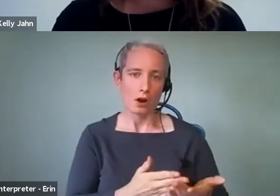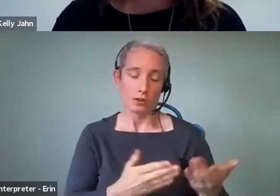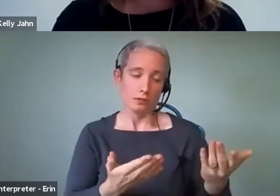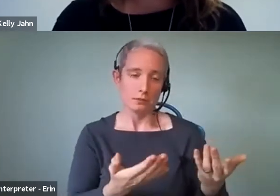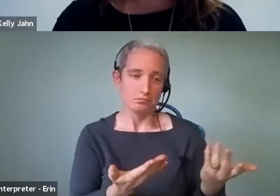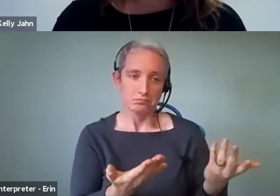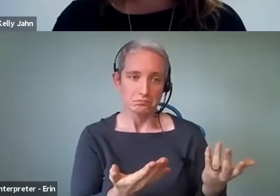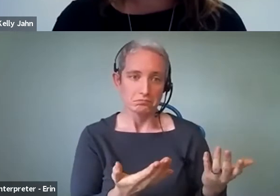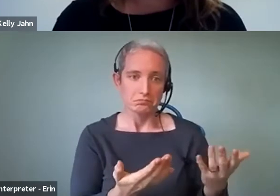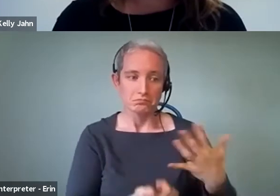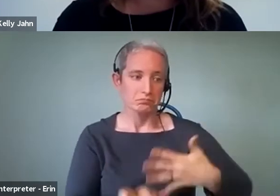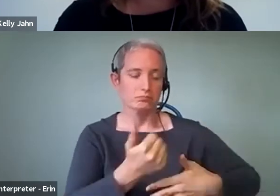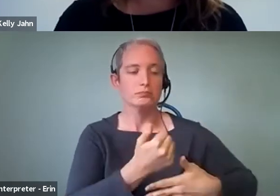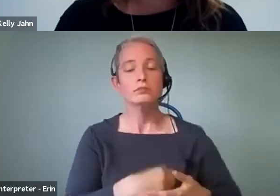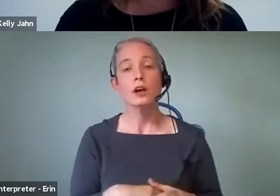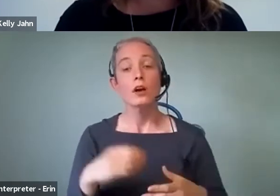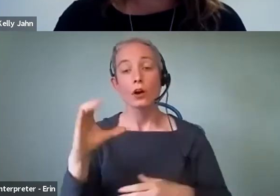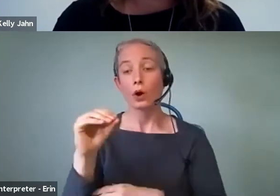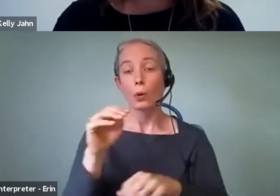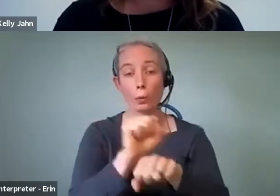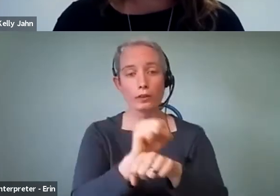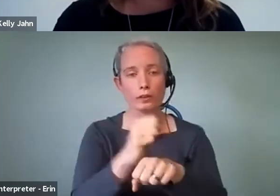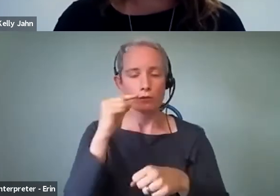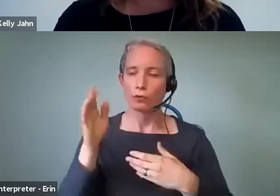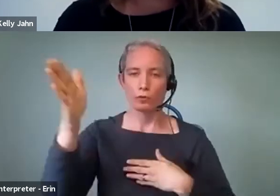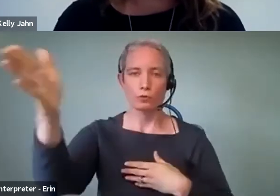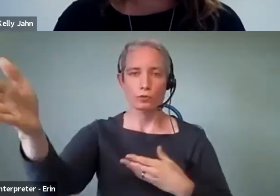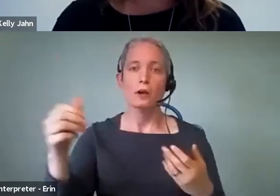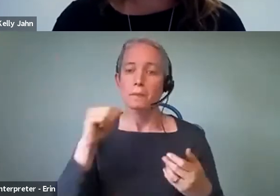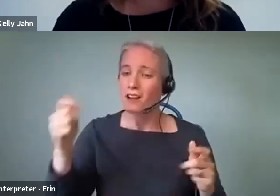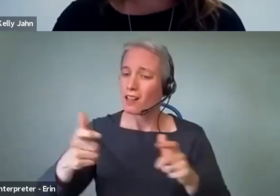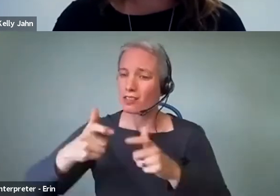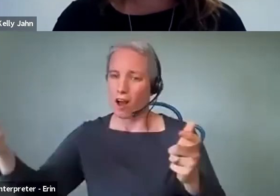co-working spaces are the future, but not the large co-working spaces. Again, I would